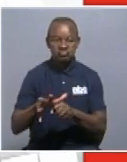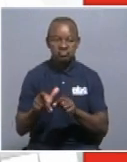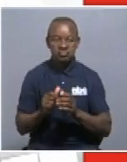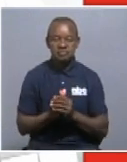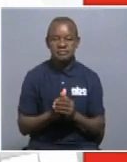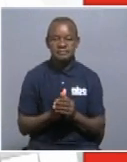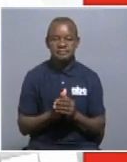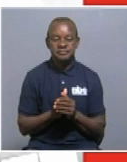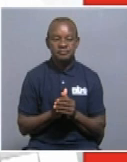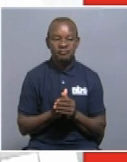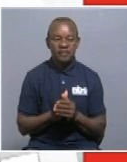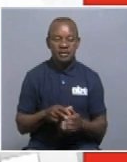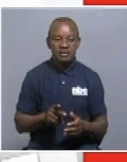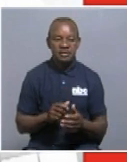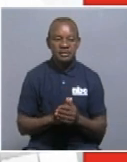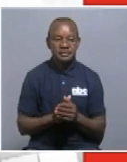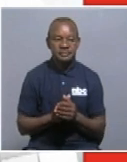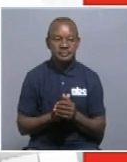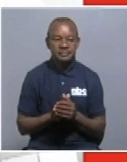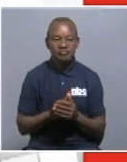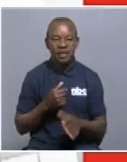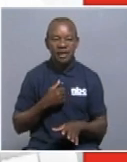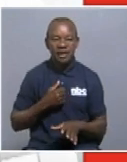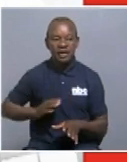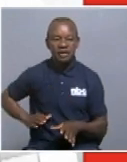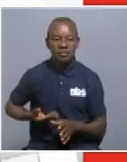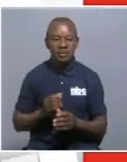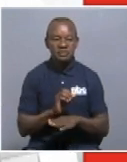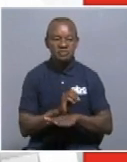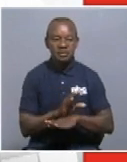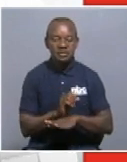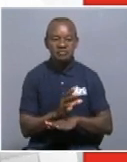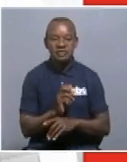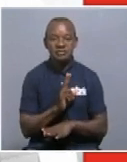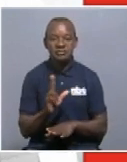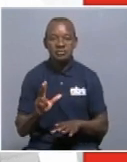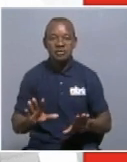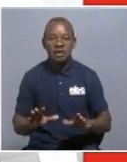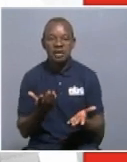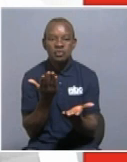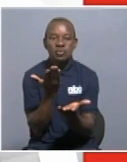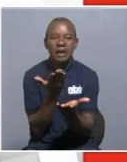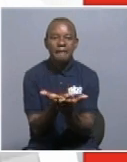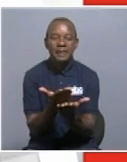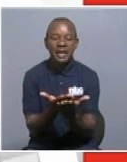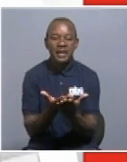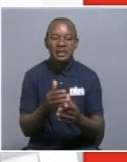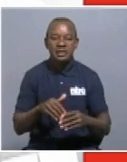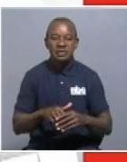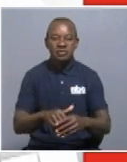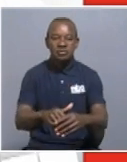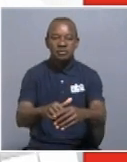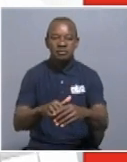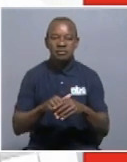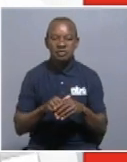to provide guidance relating to the travel from and into restricted areas as well as areas with community transmission